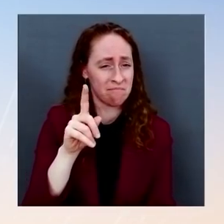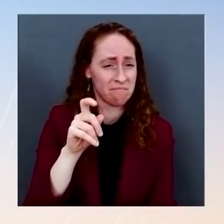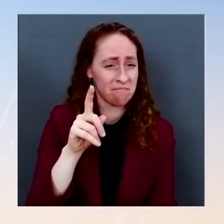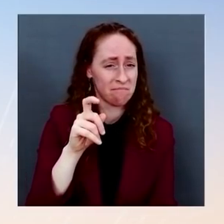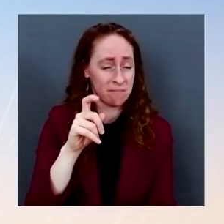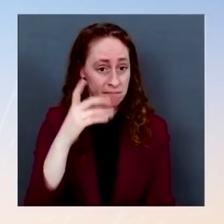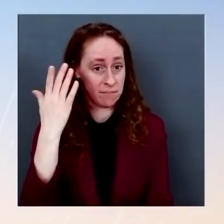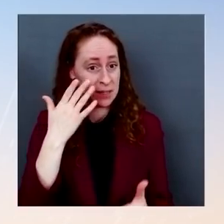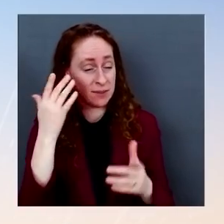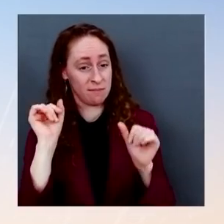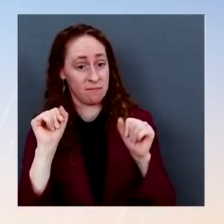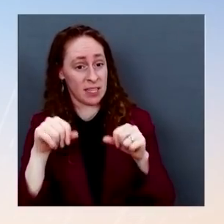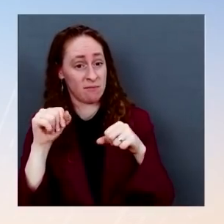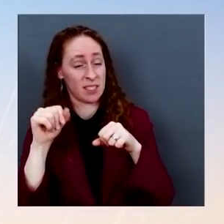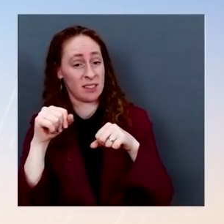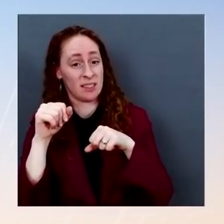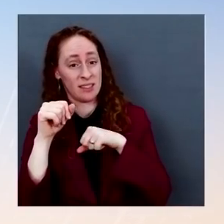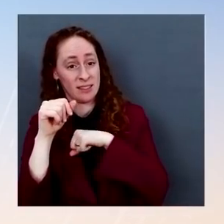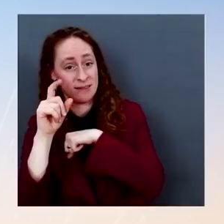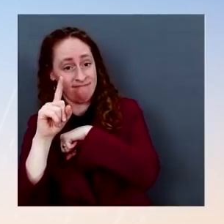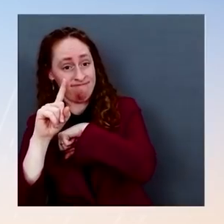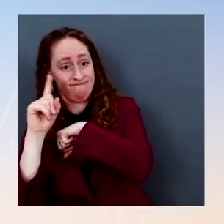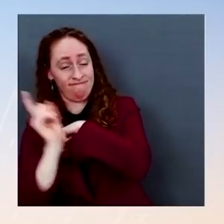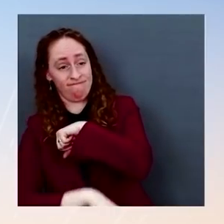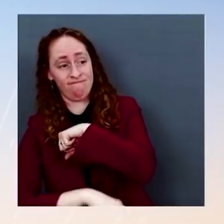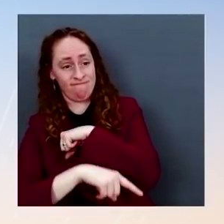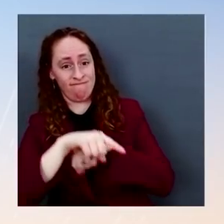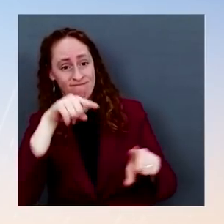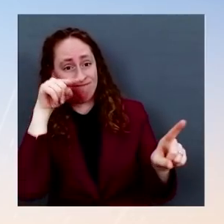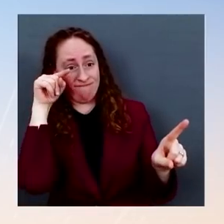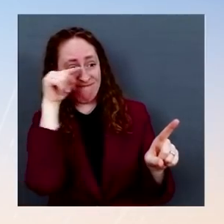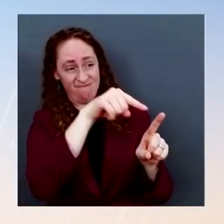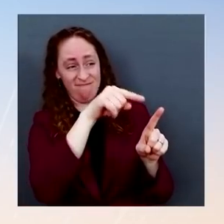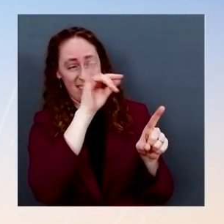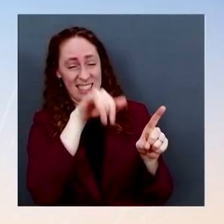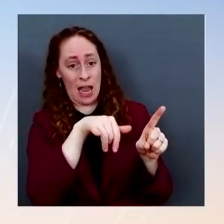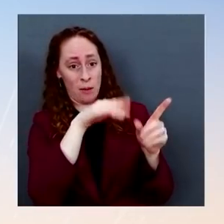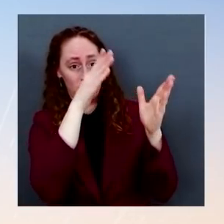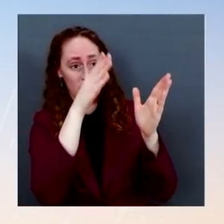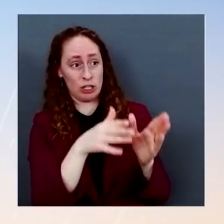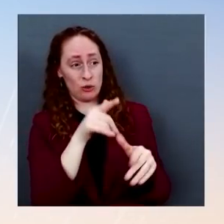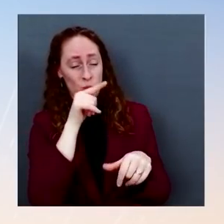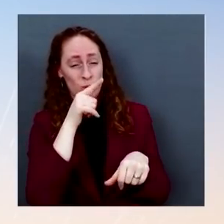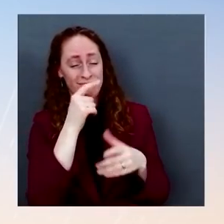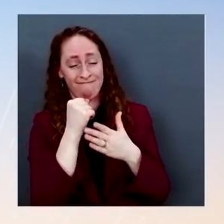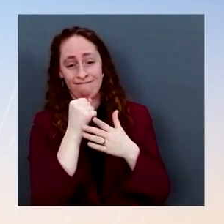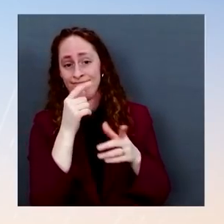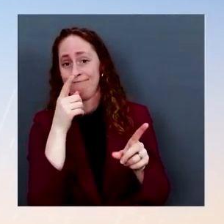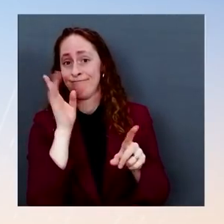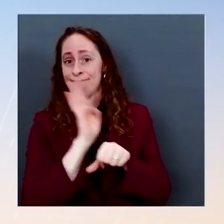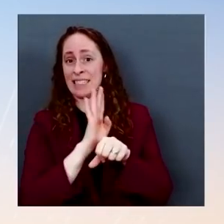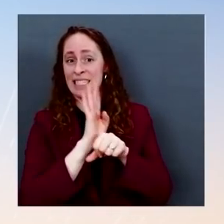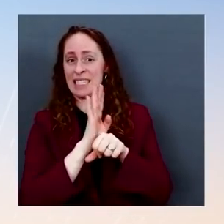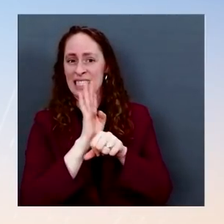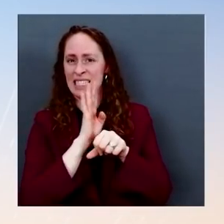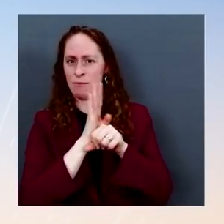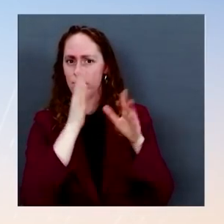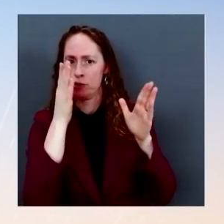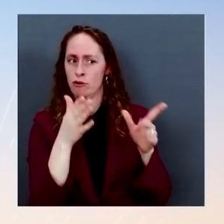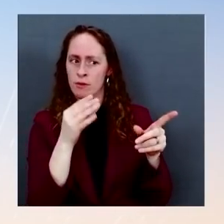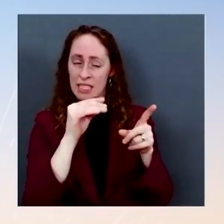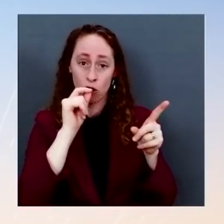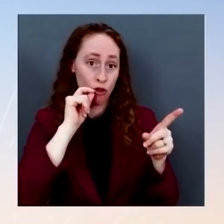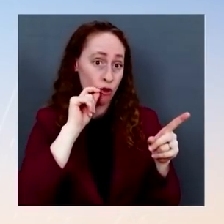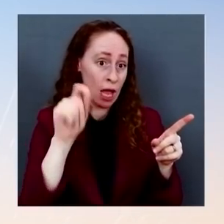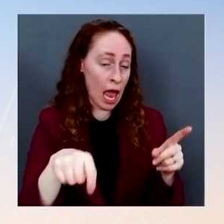Obviously, we are considering a range of sanctions as we're looking at the buildup of Russian troops and bellicose rhetoric, but beyond